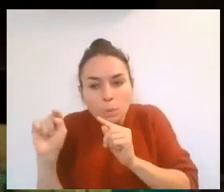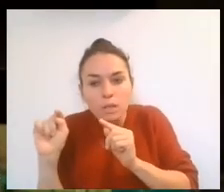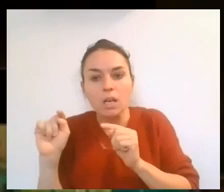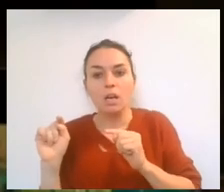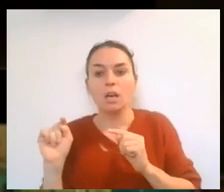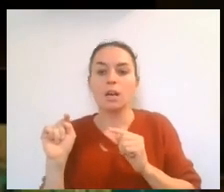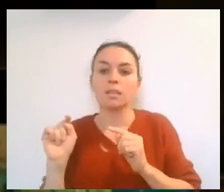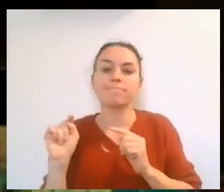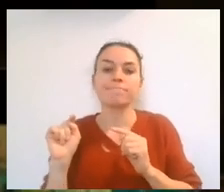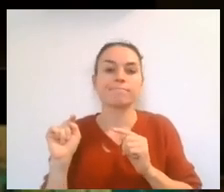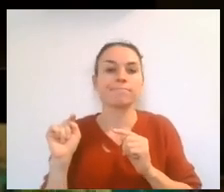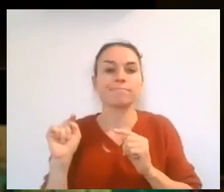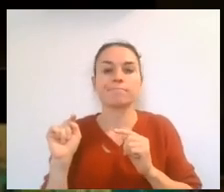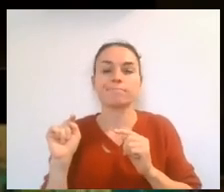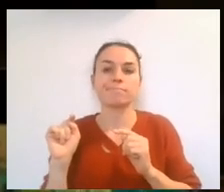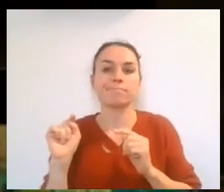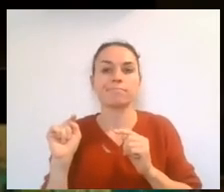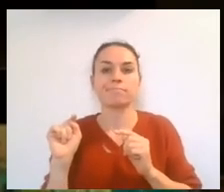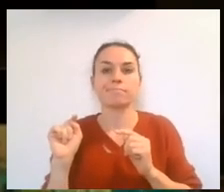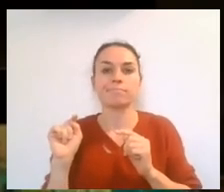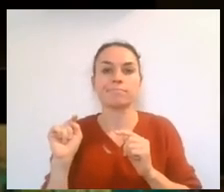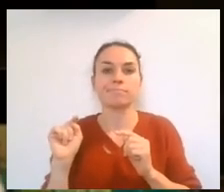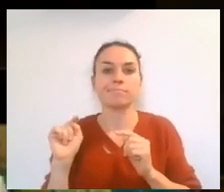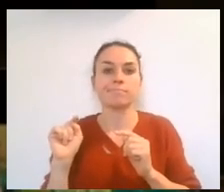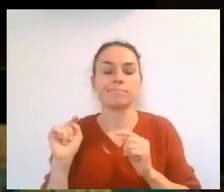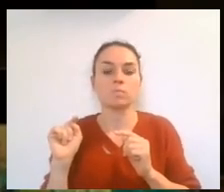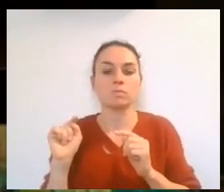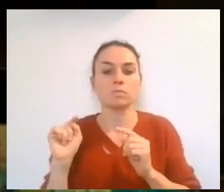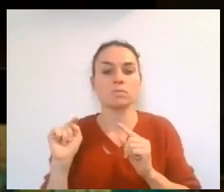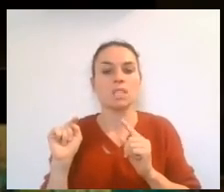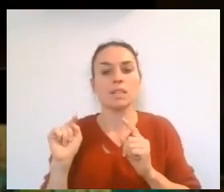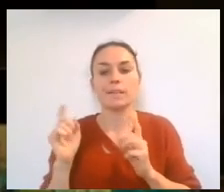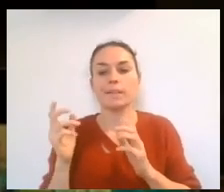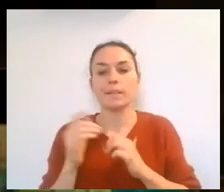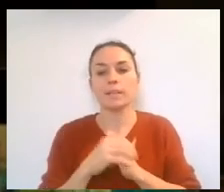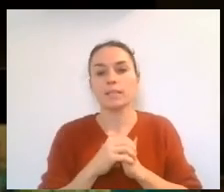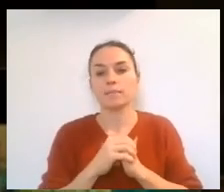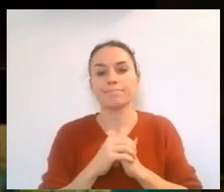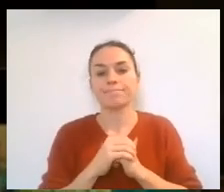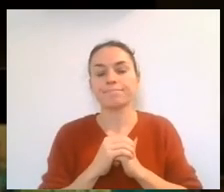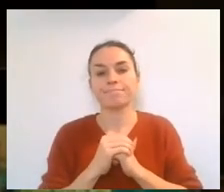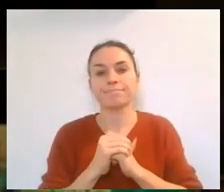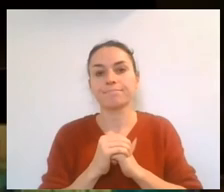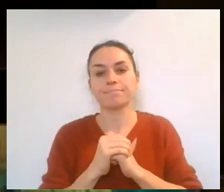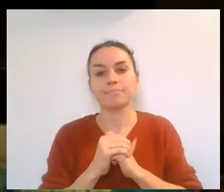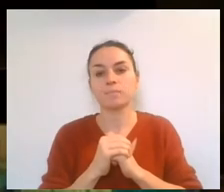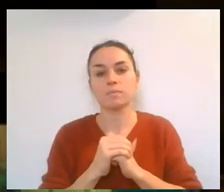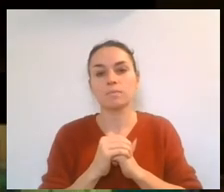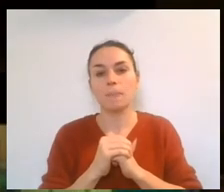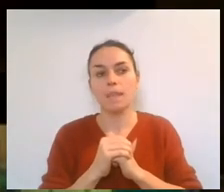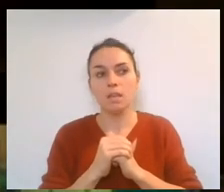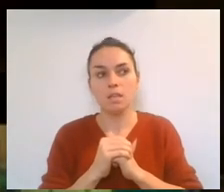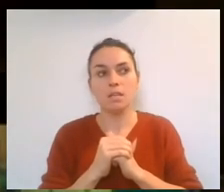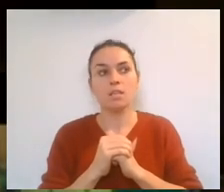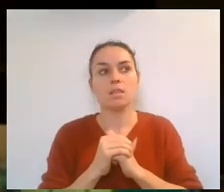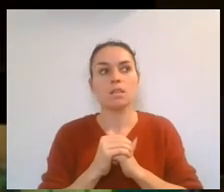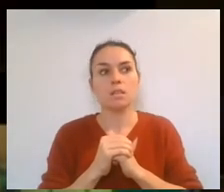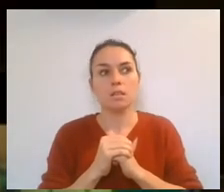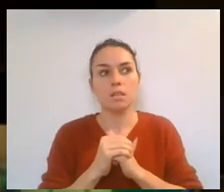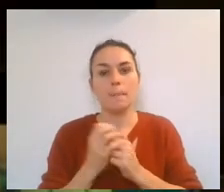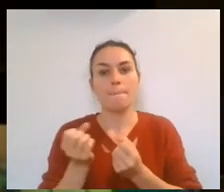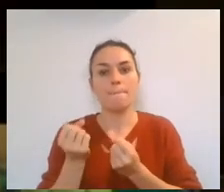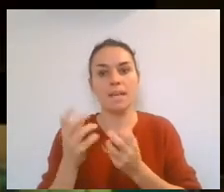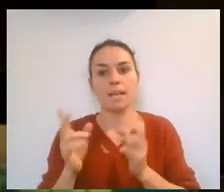who find the universe and the study of it fascinating, who don't have the smarts